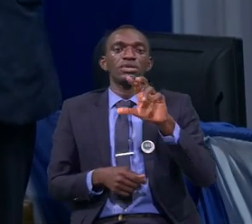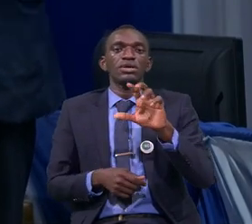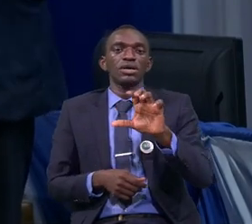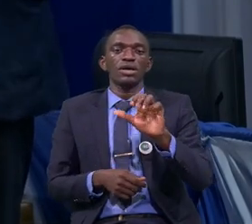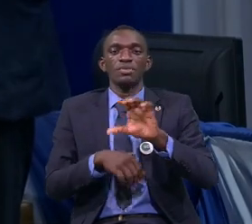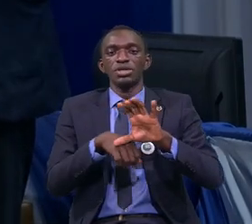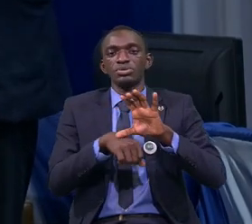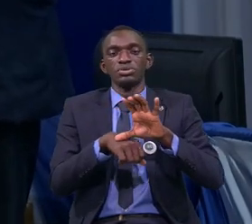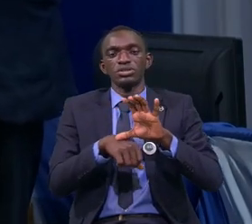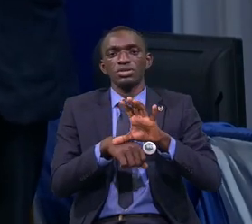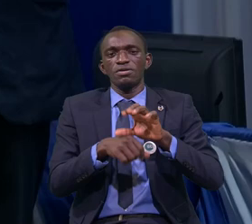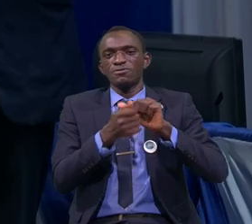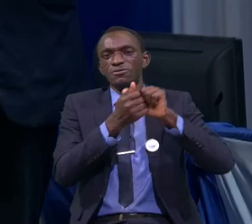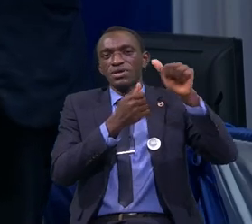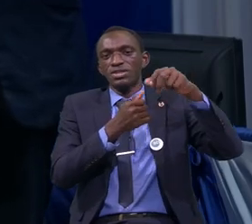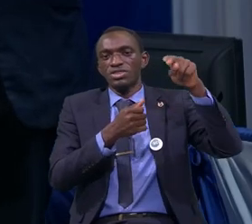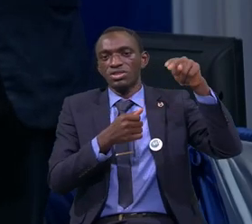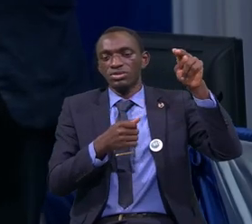north, the north,